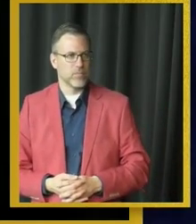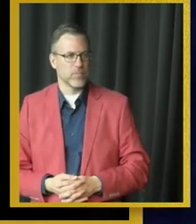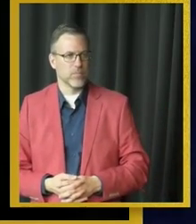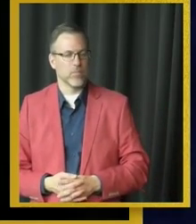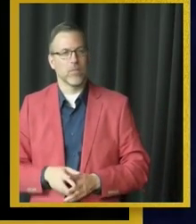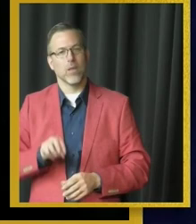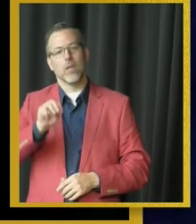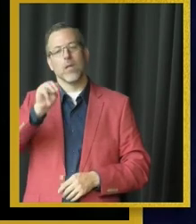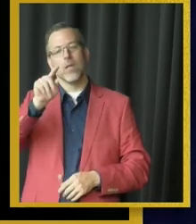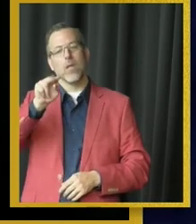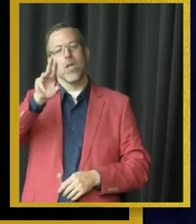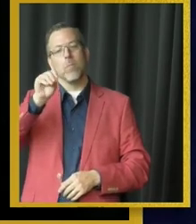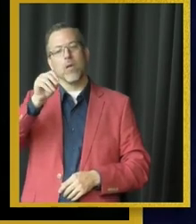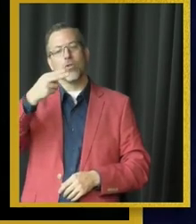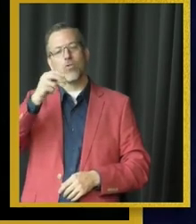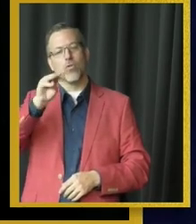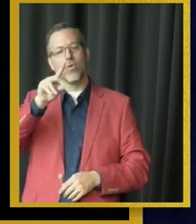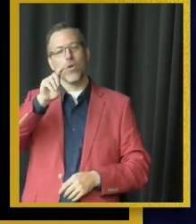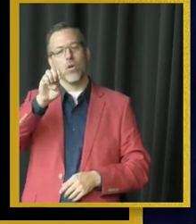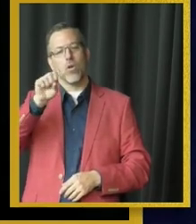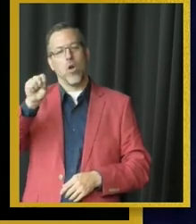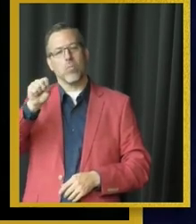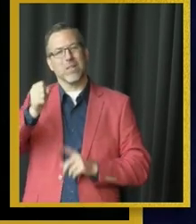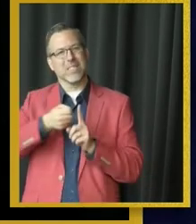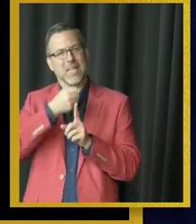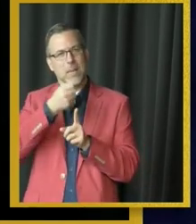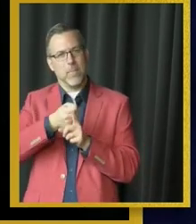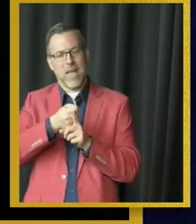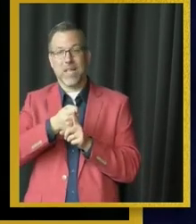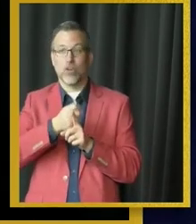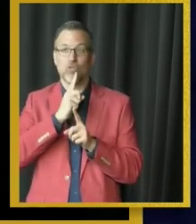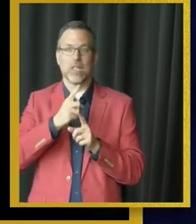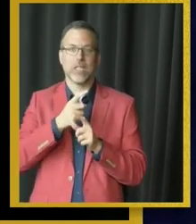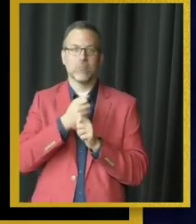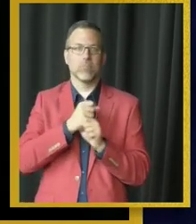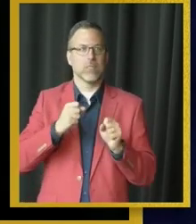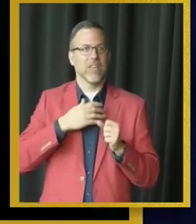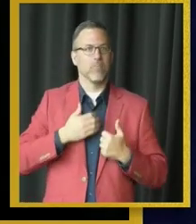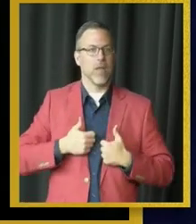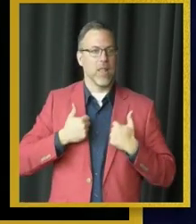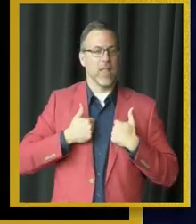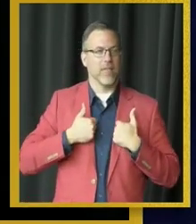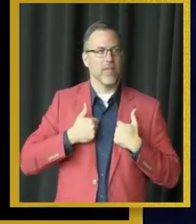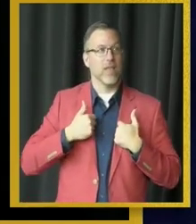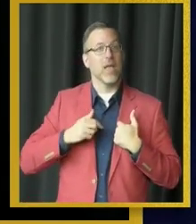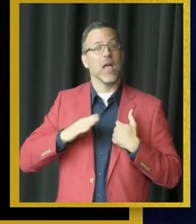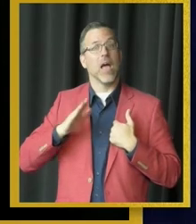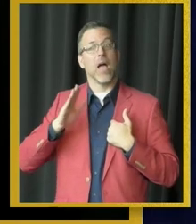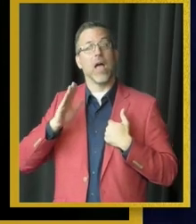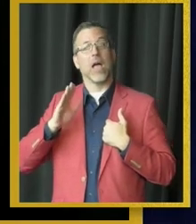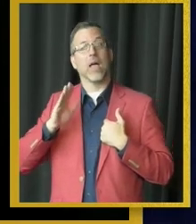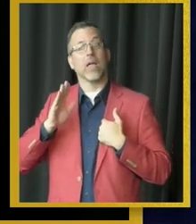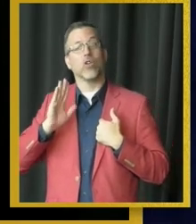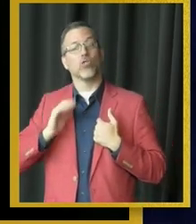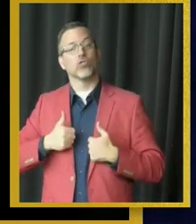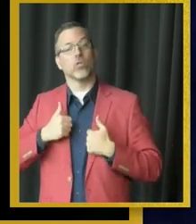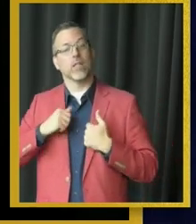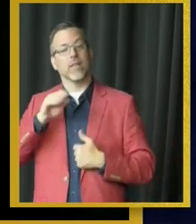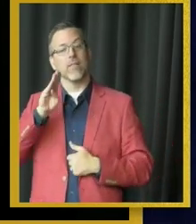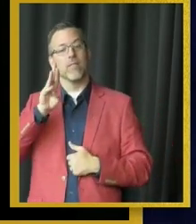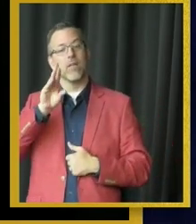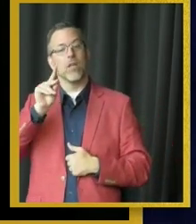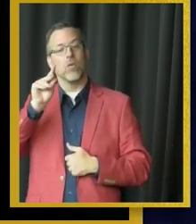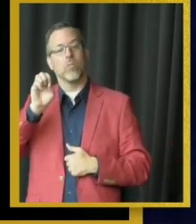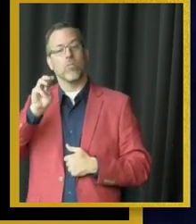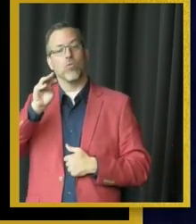The Metro Homeless Impact Division is a lifesaver in more ways than one. I was living at Brookmead Park before I got help. In between living